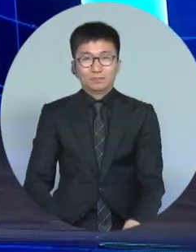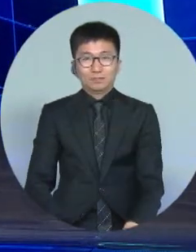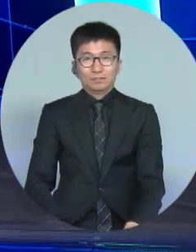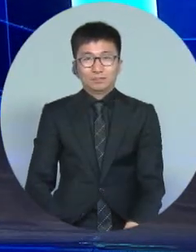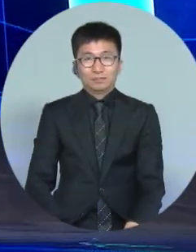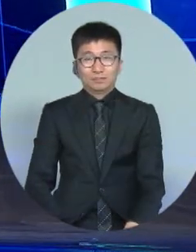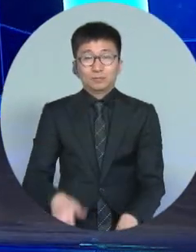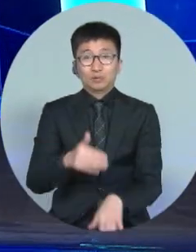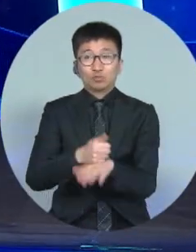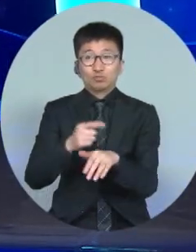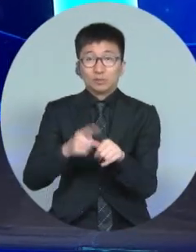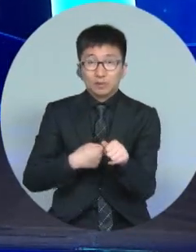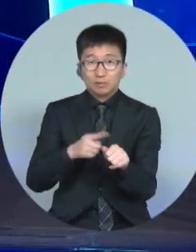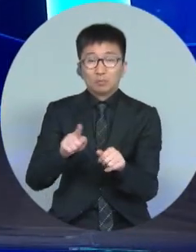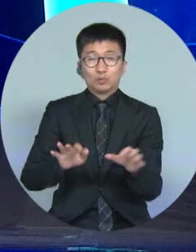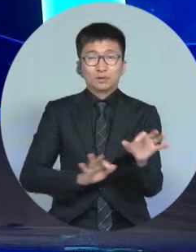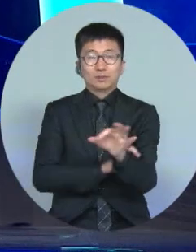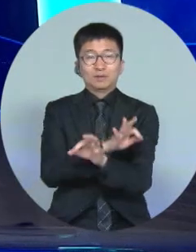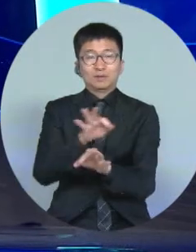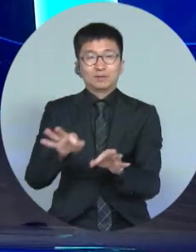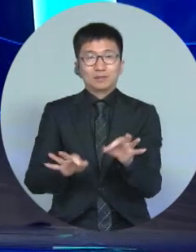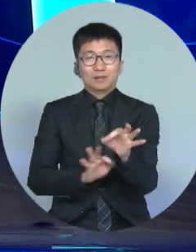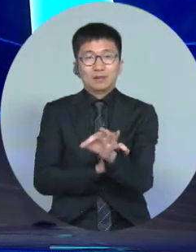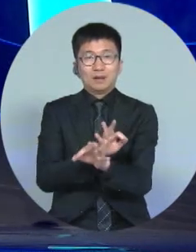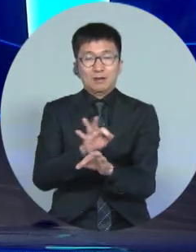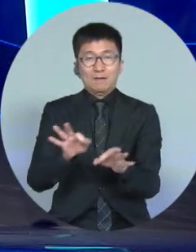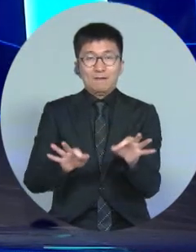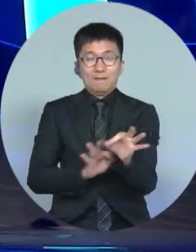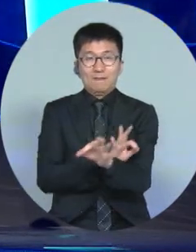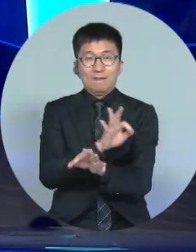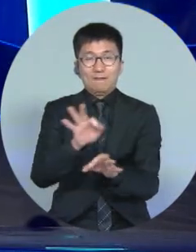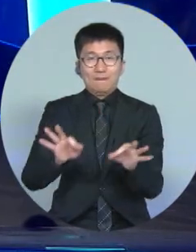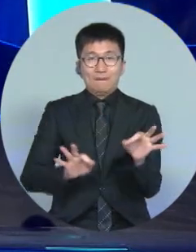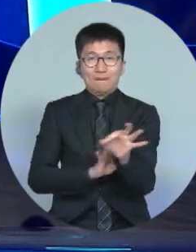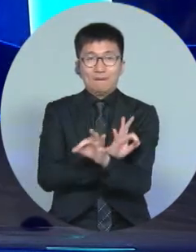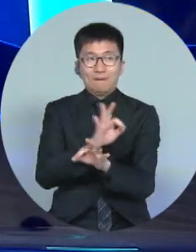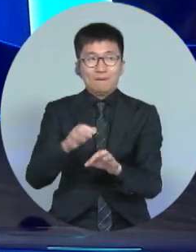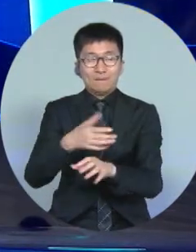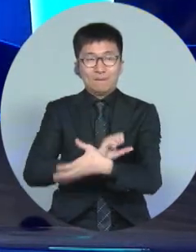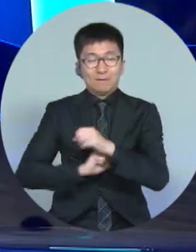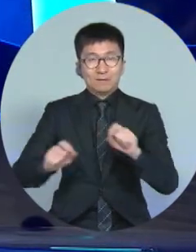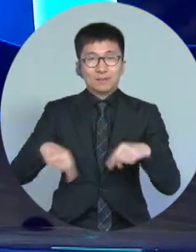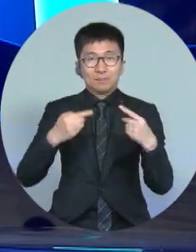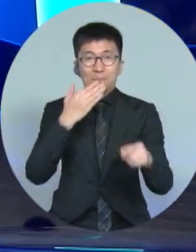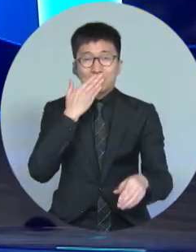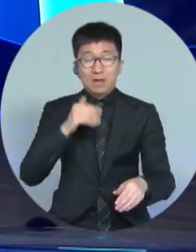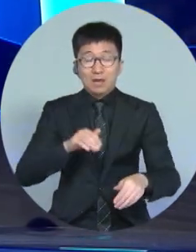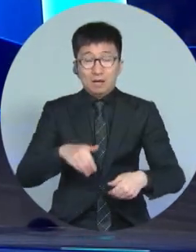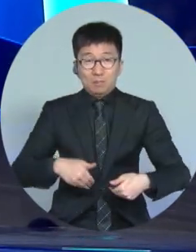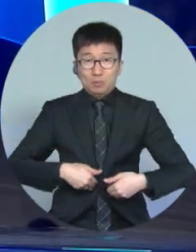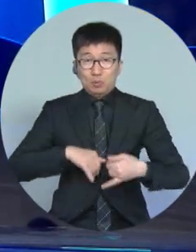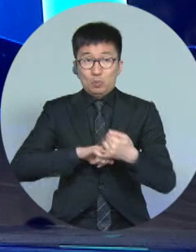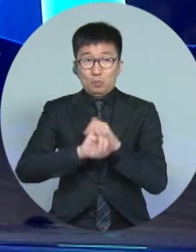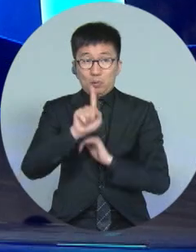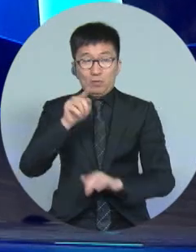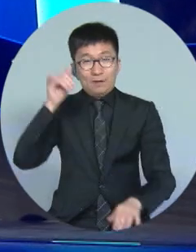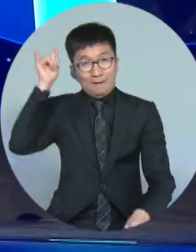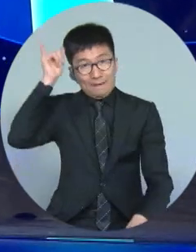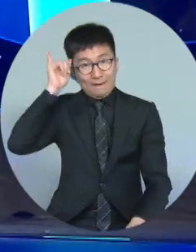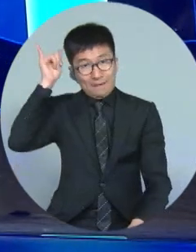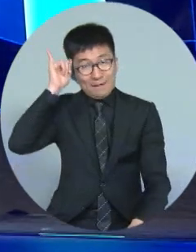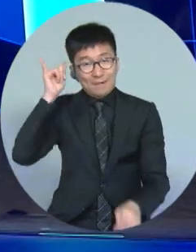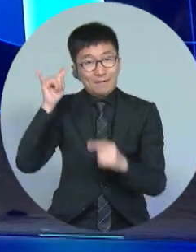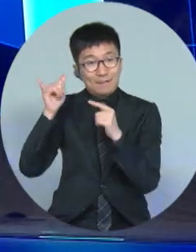economy. We also need to confront the downsides of AI